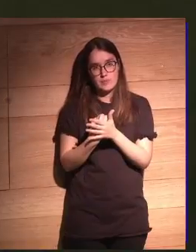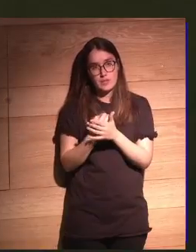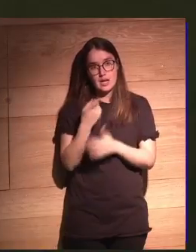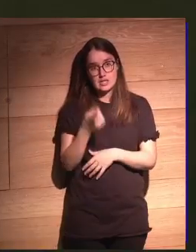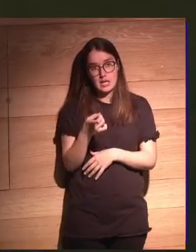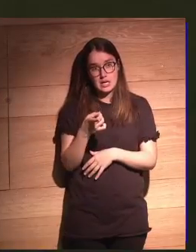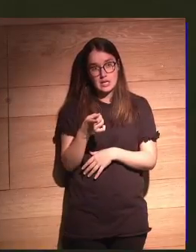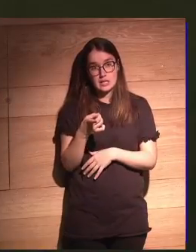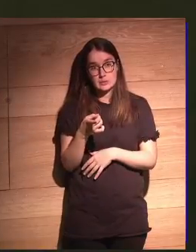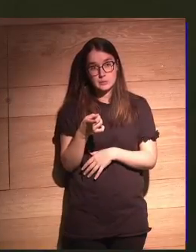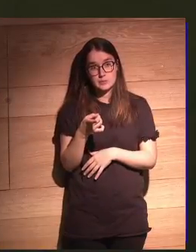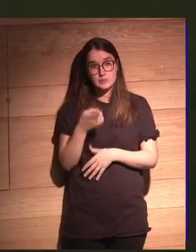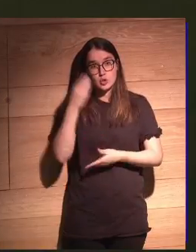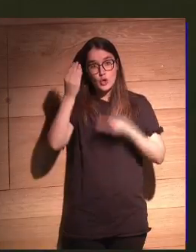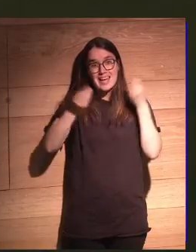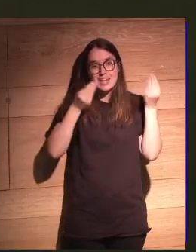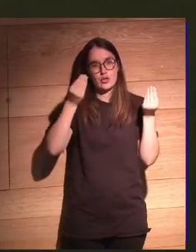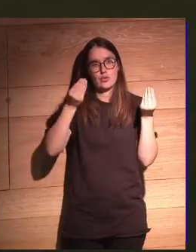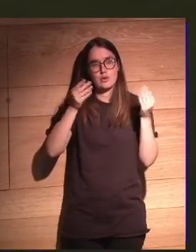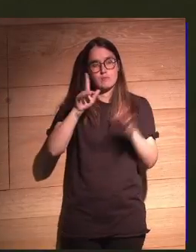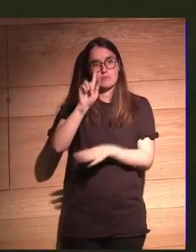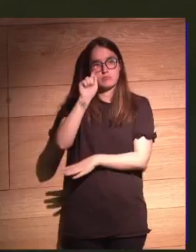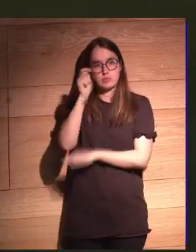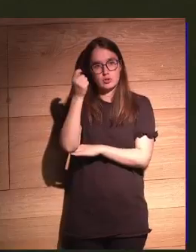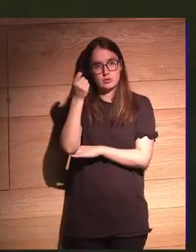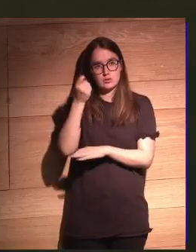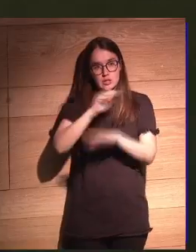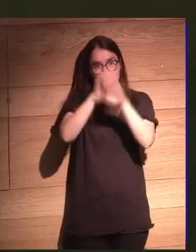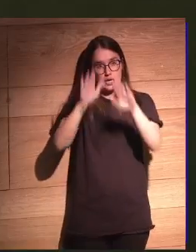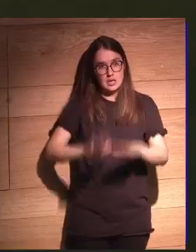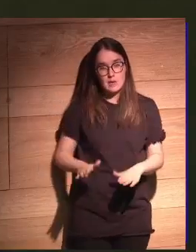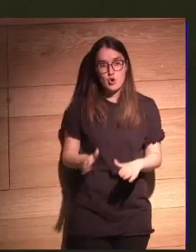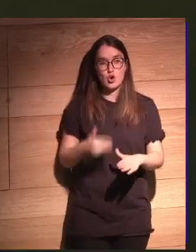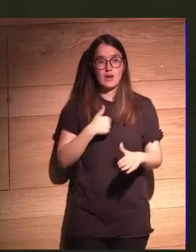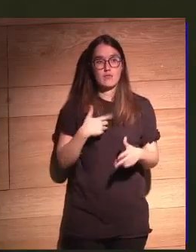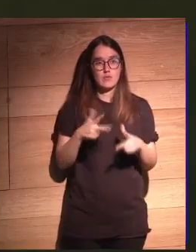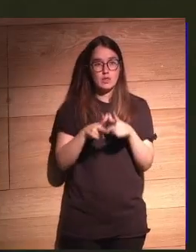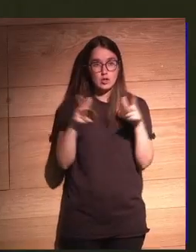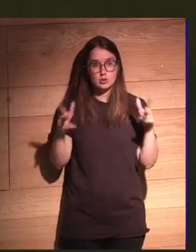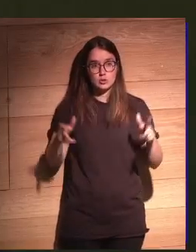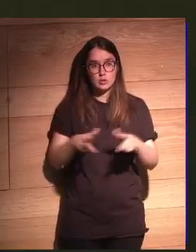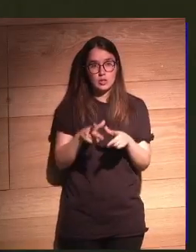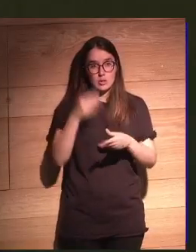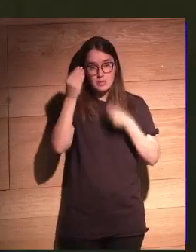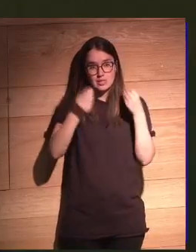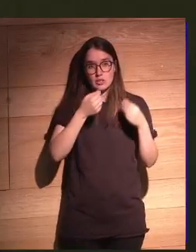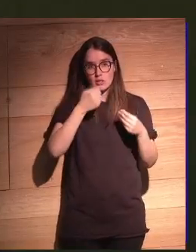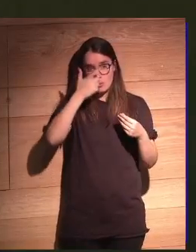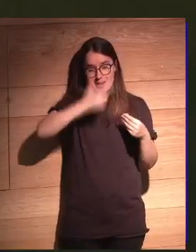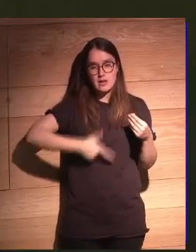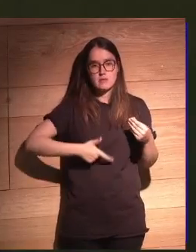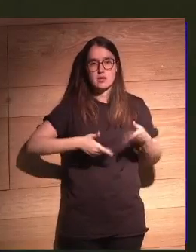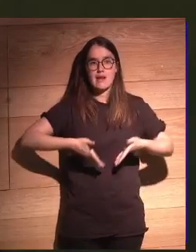have made, all of us. I think that I will finish with